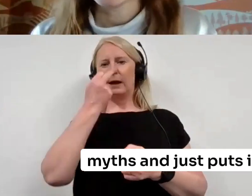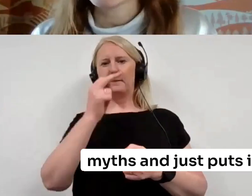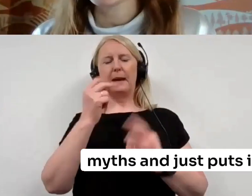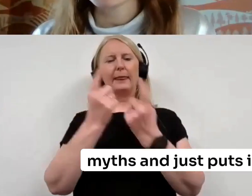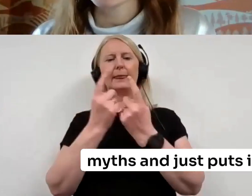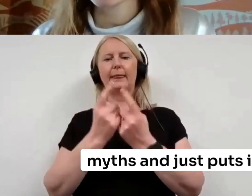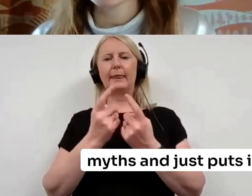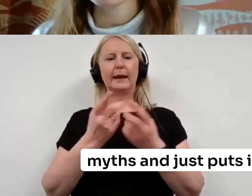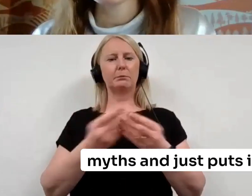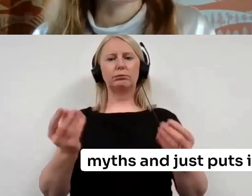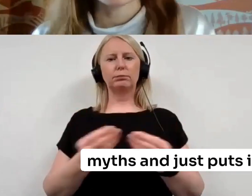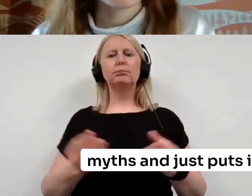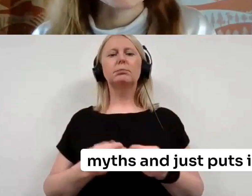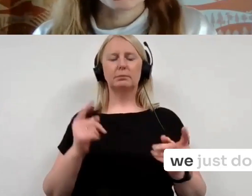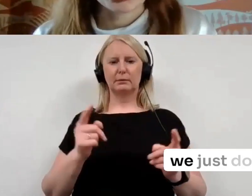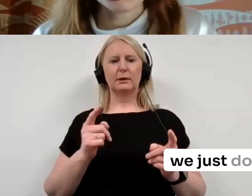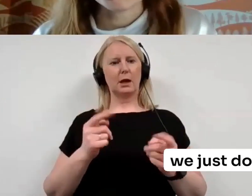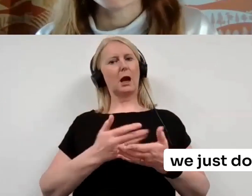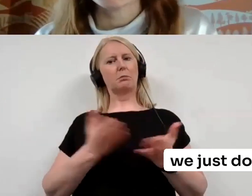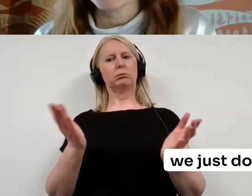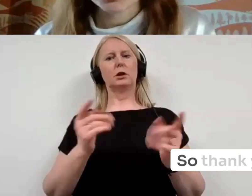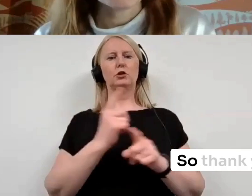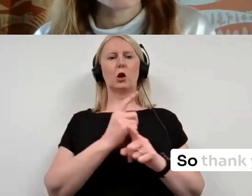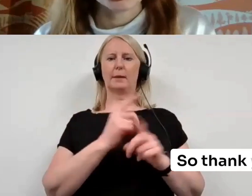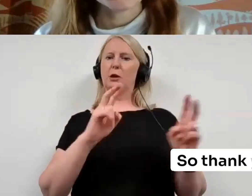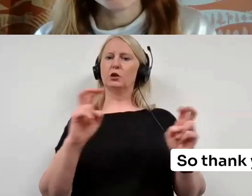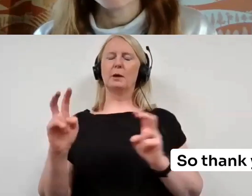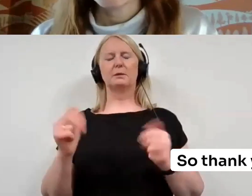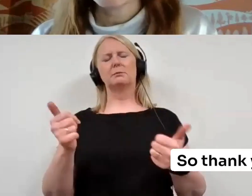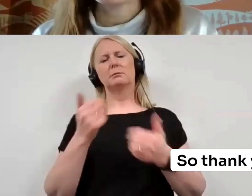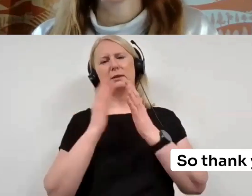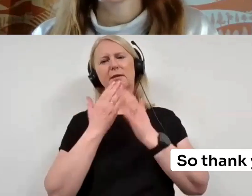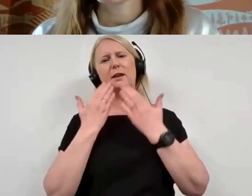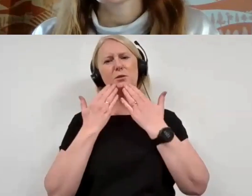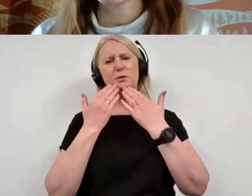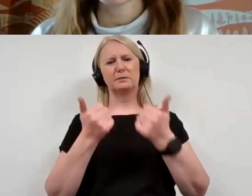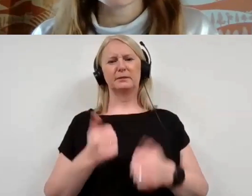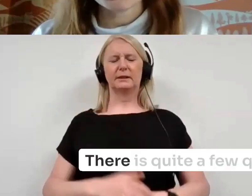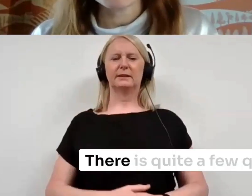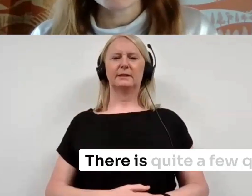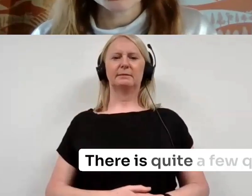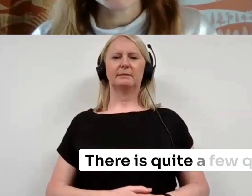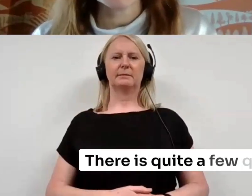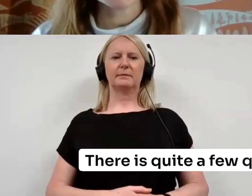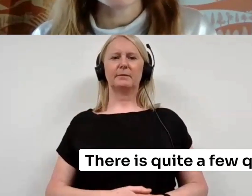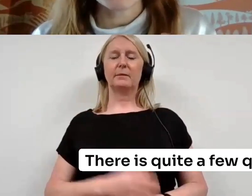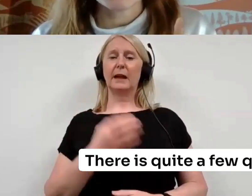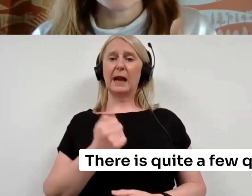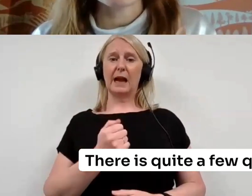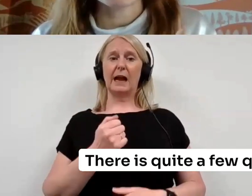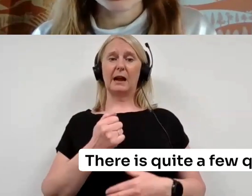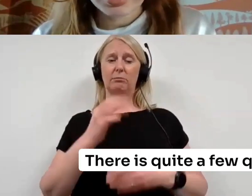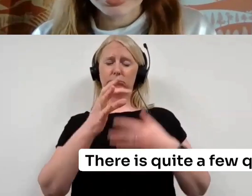the open topics that we just don't talk about. So thank you so much. There is quite a few